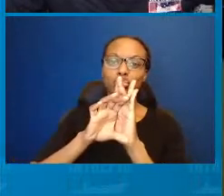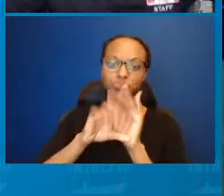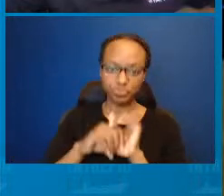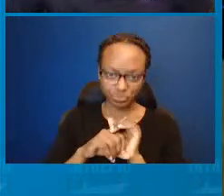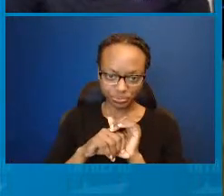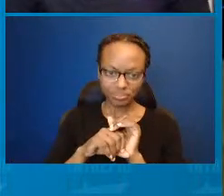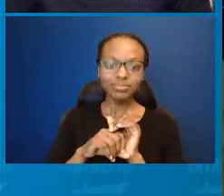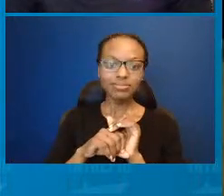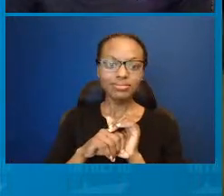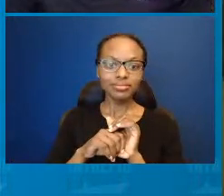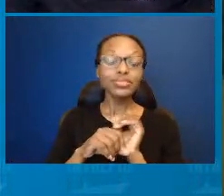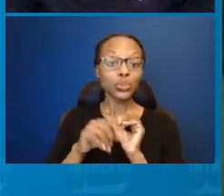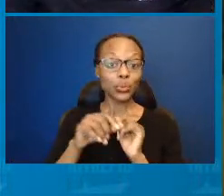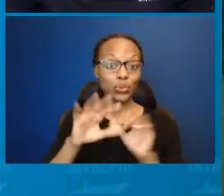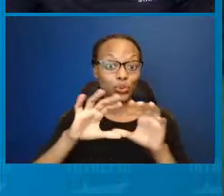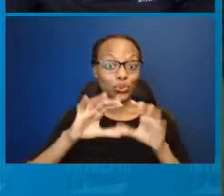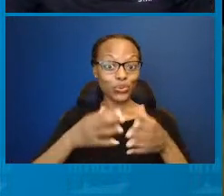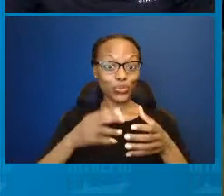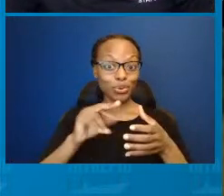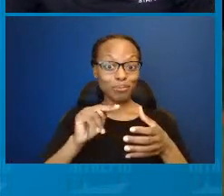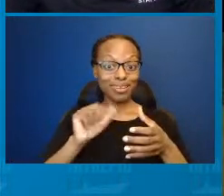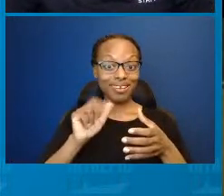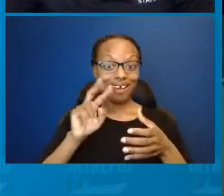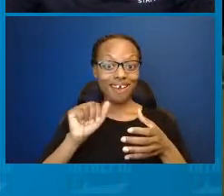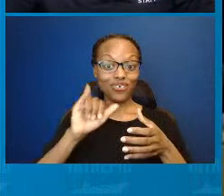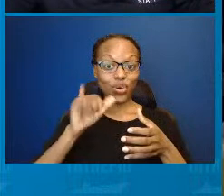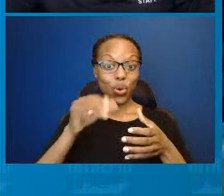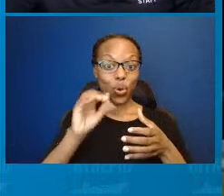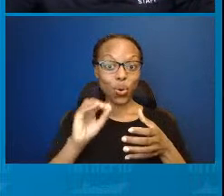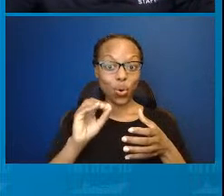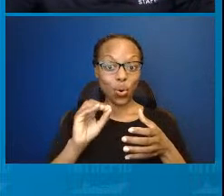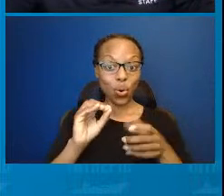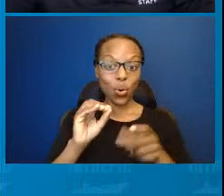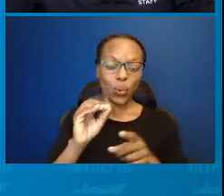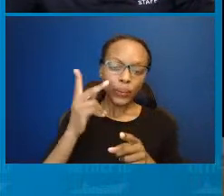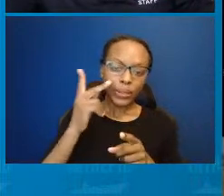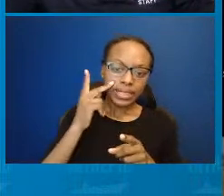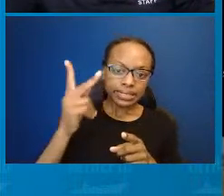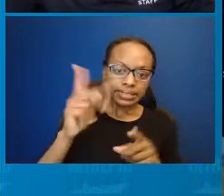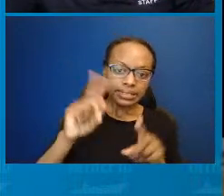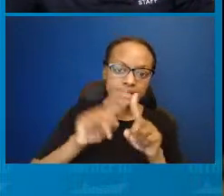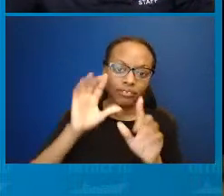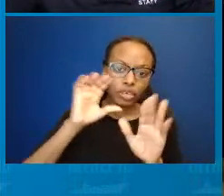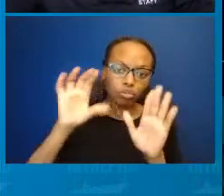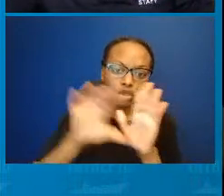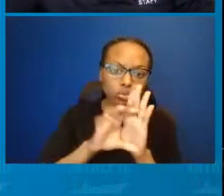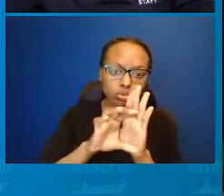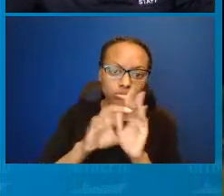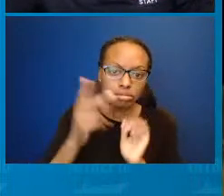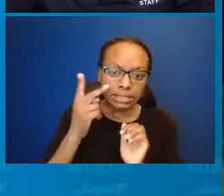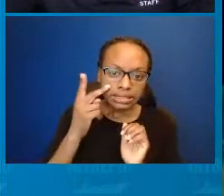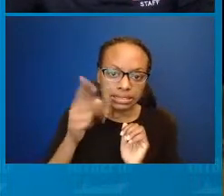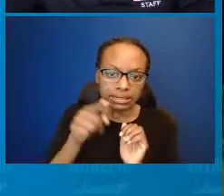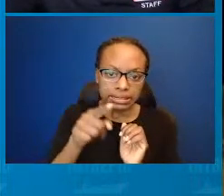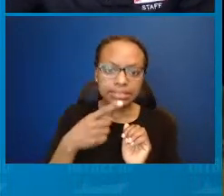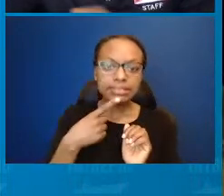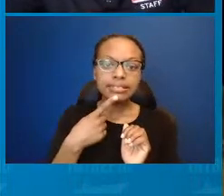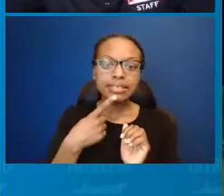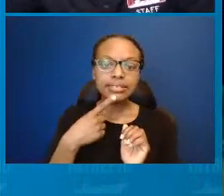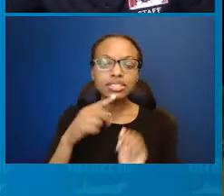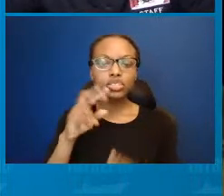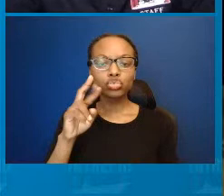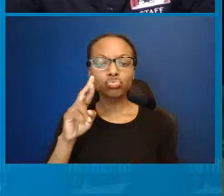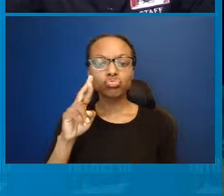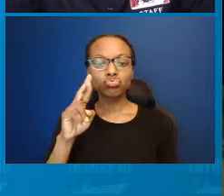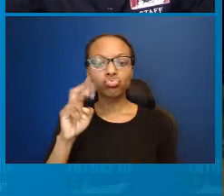right? Then we come over here and we have revolving male, right? So let's